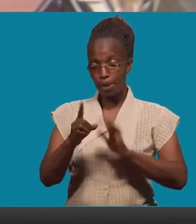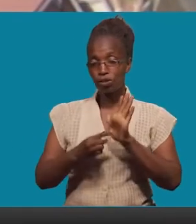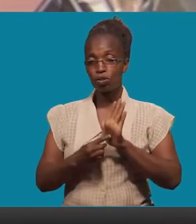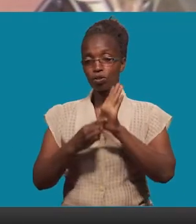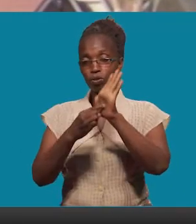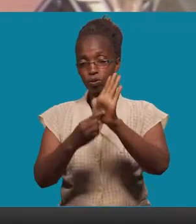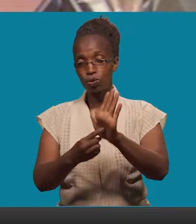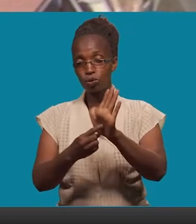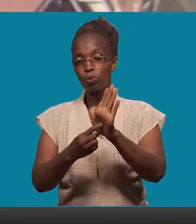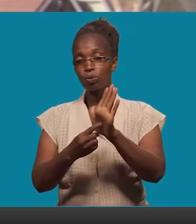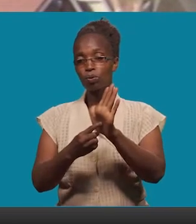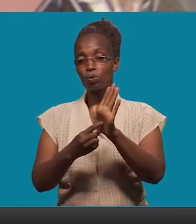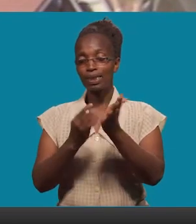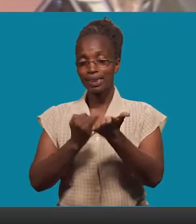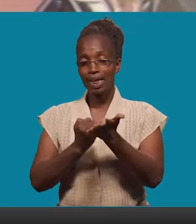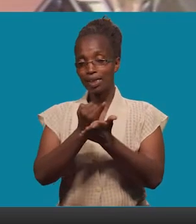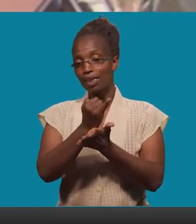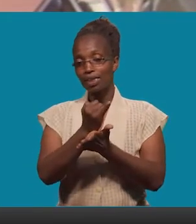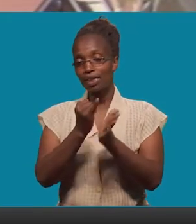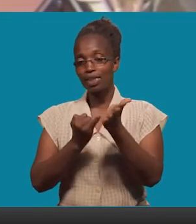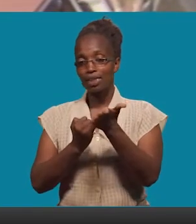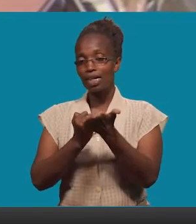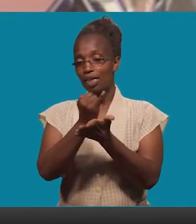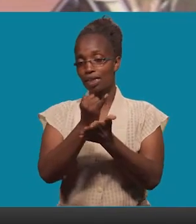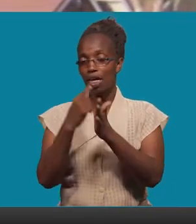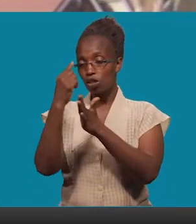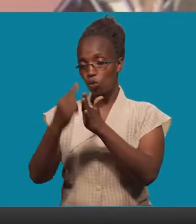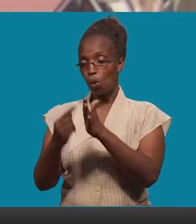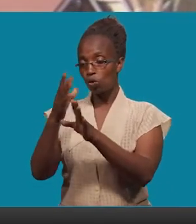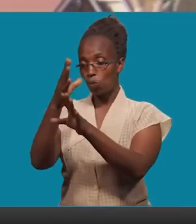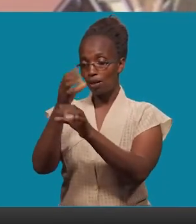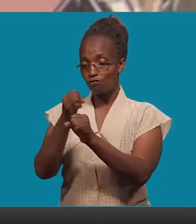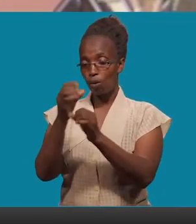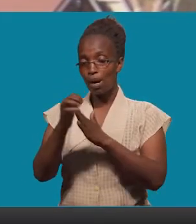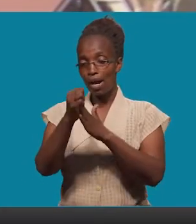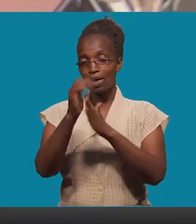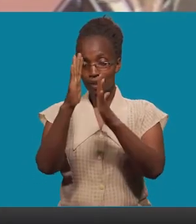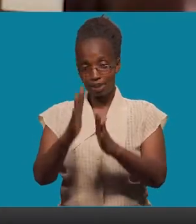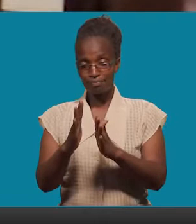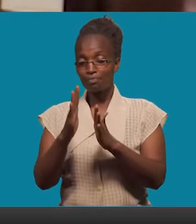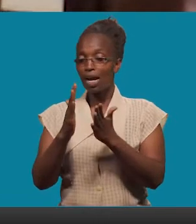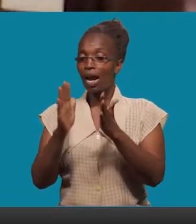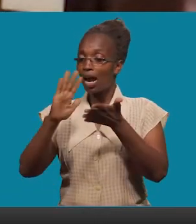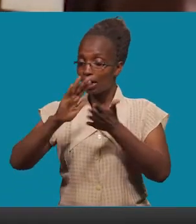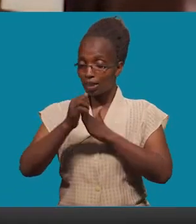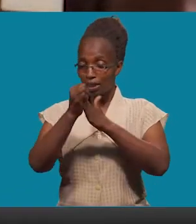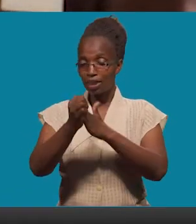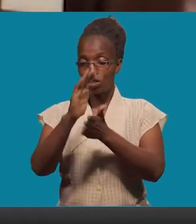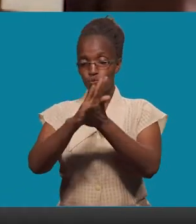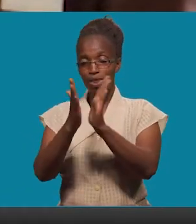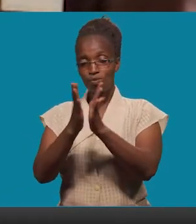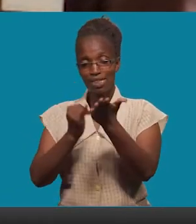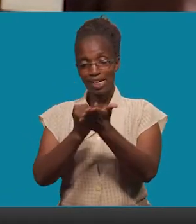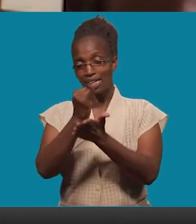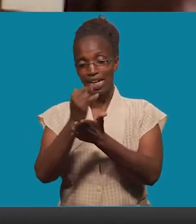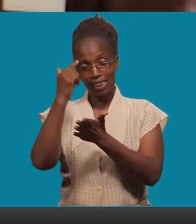a sense of integrity. Integrity is what makes a leader, and a leader who lacks integrity, I